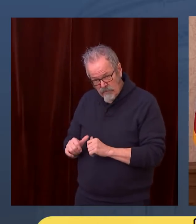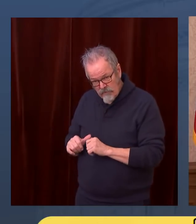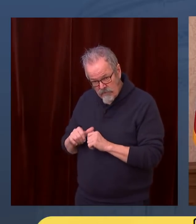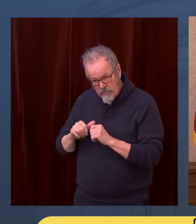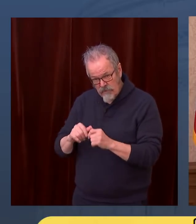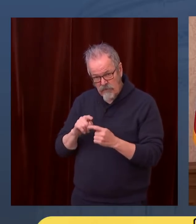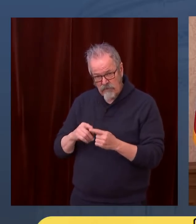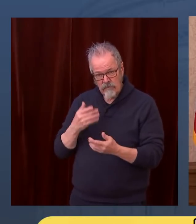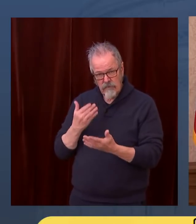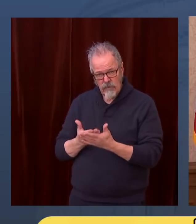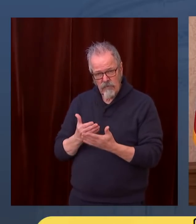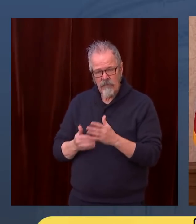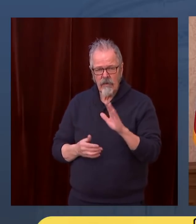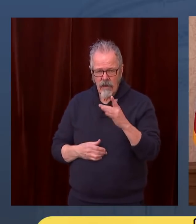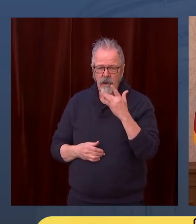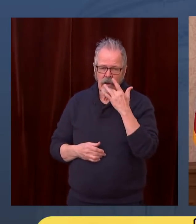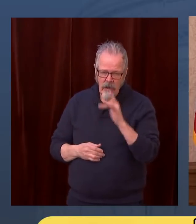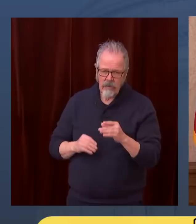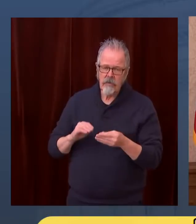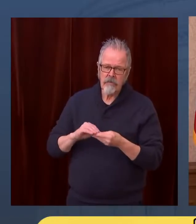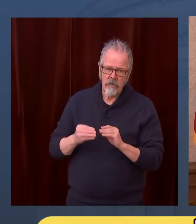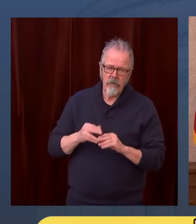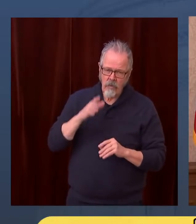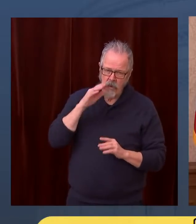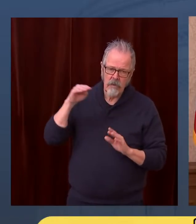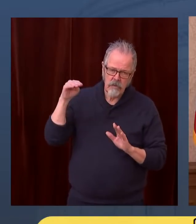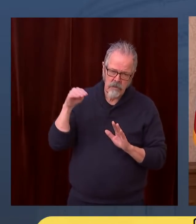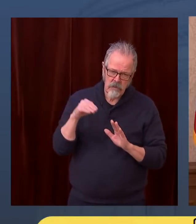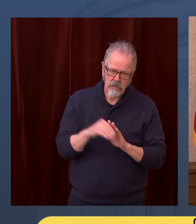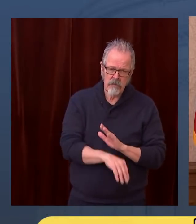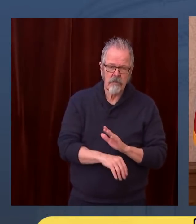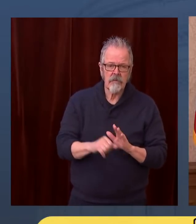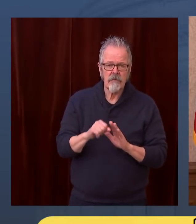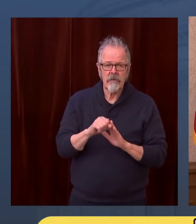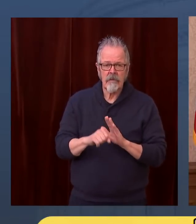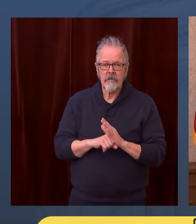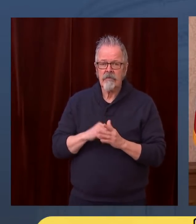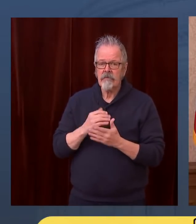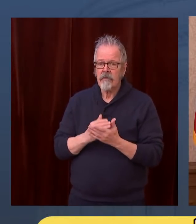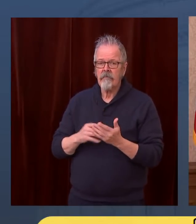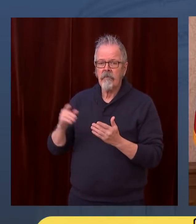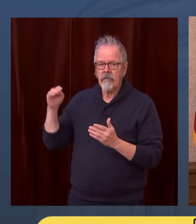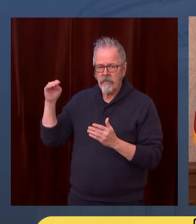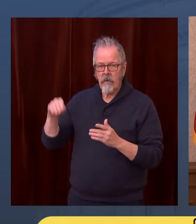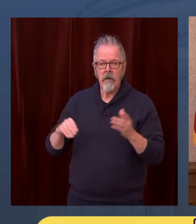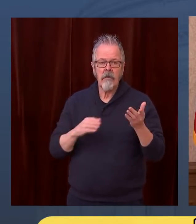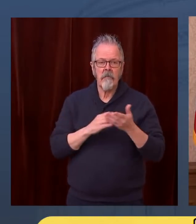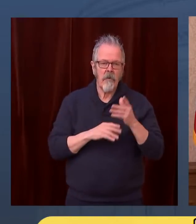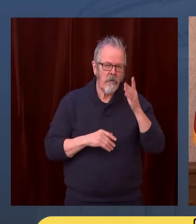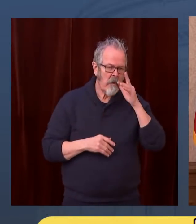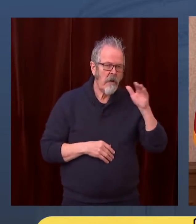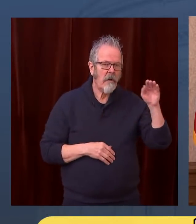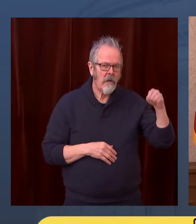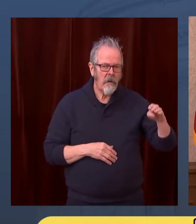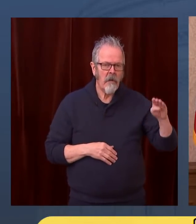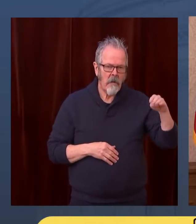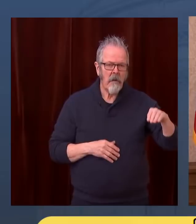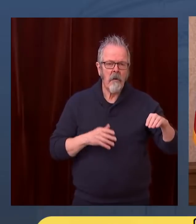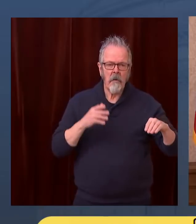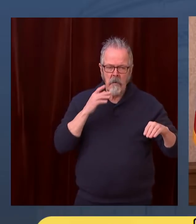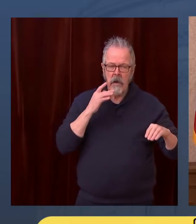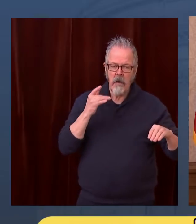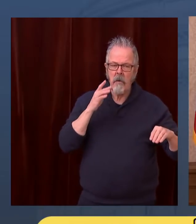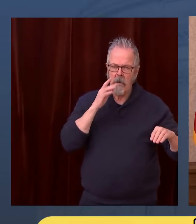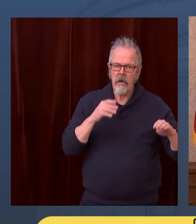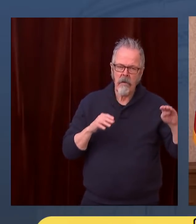down statewide. They may come down at a little different rate, but in a relatively short period, meaning in the next 3 weeks,